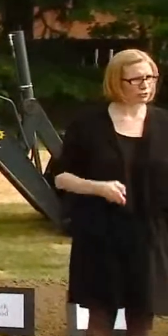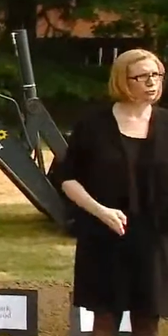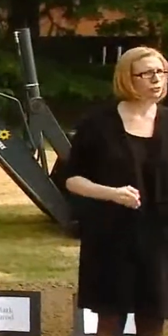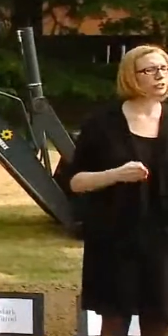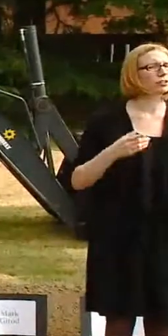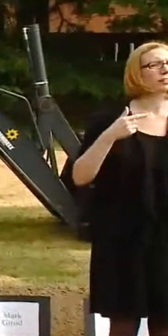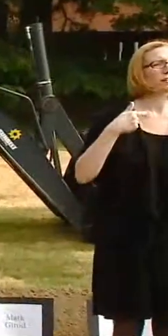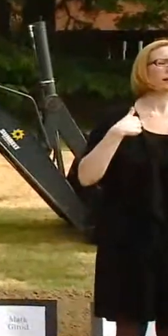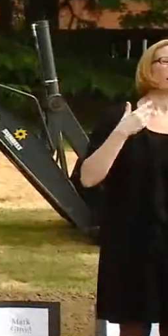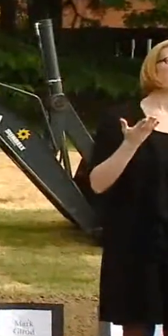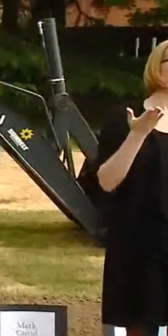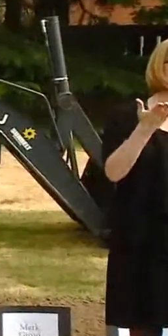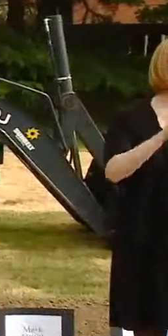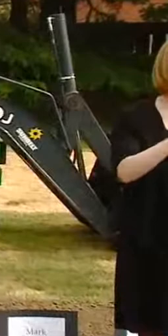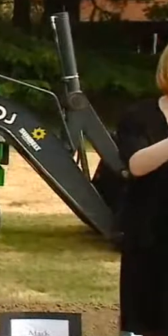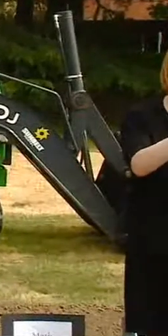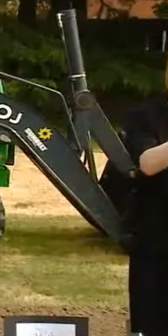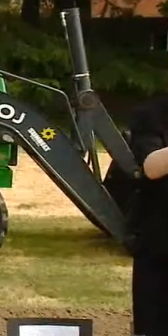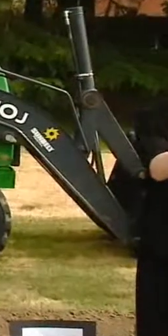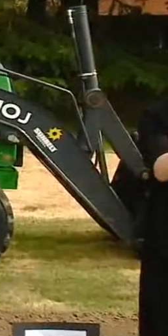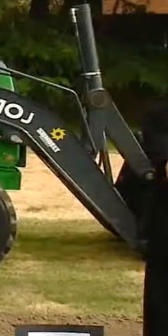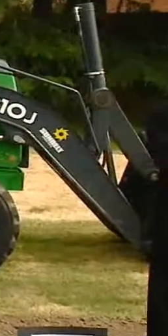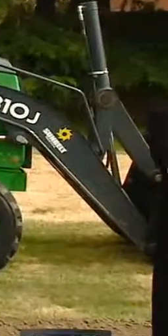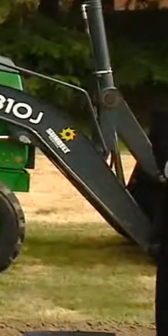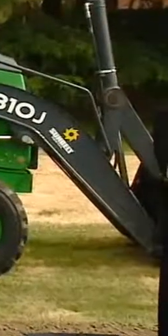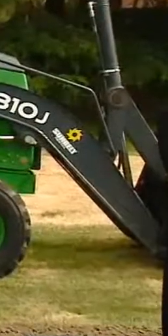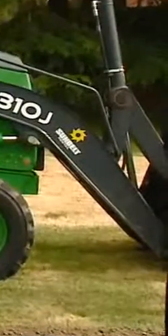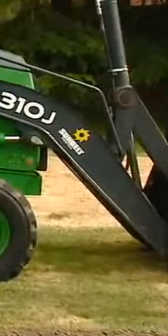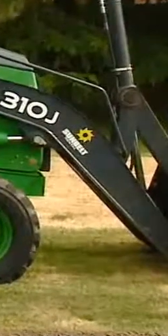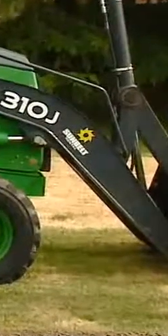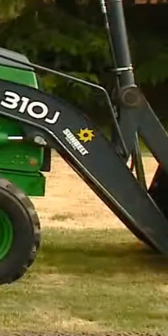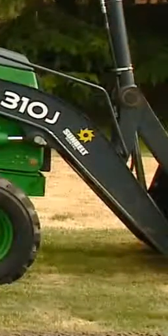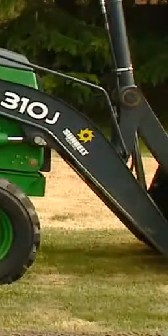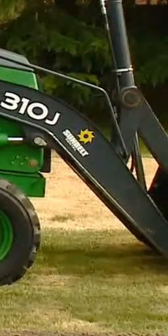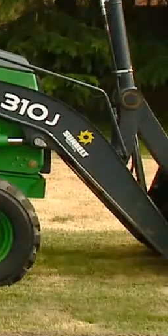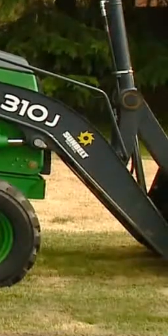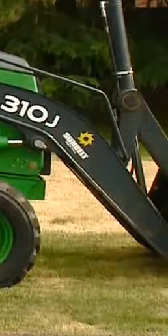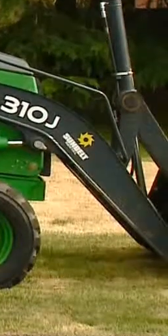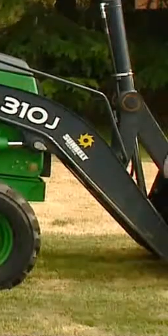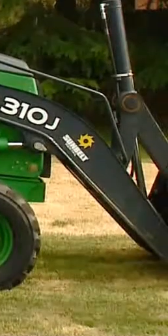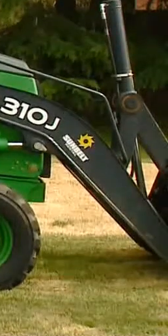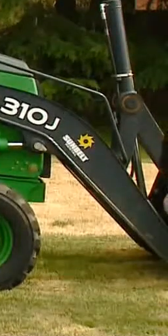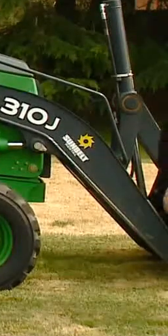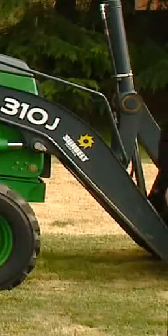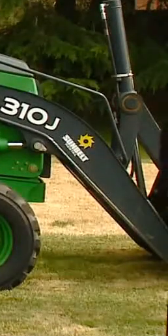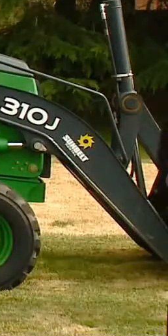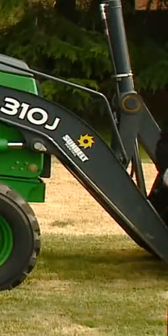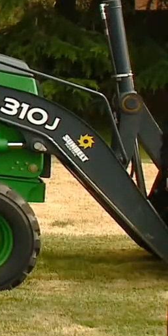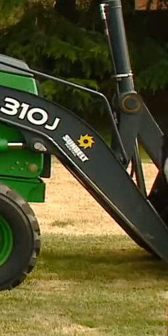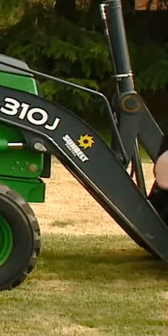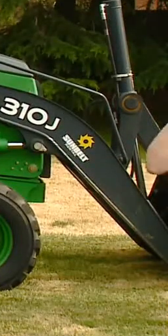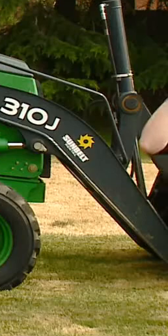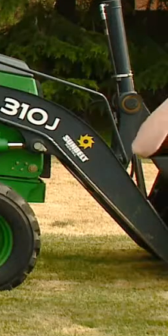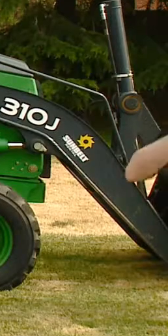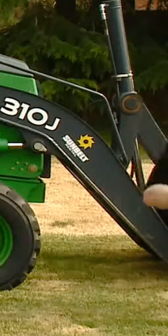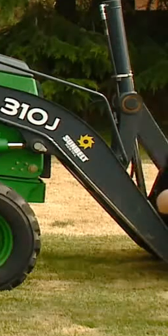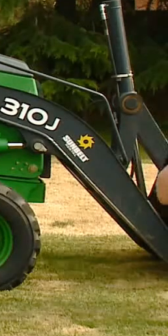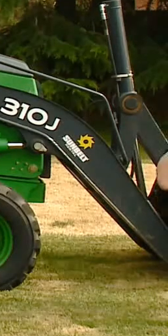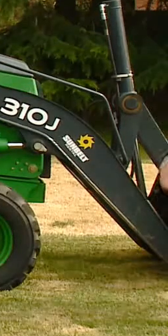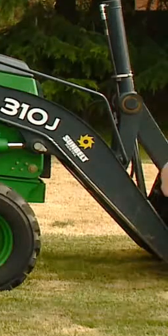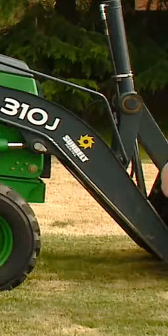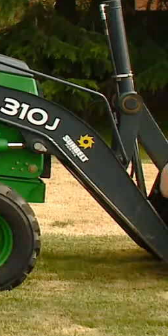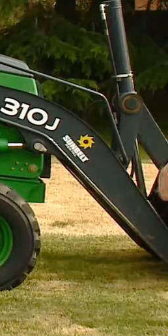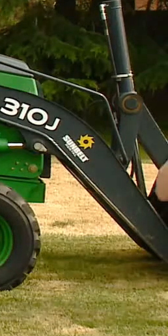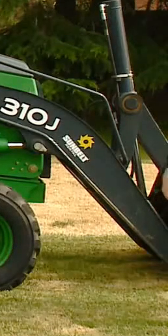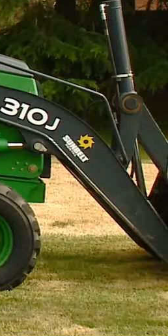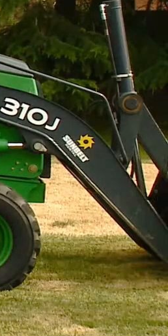to offer congratulations and best wishes to everyone here today. As you know, our governor has laid out ambitious